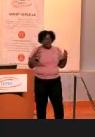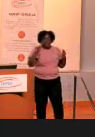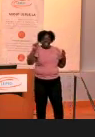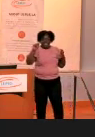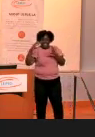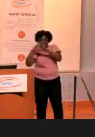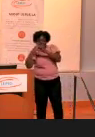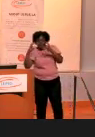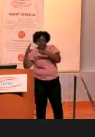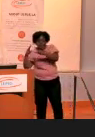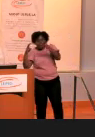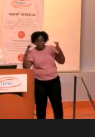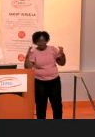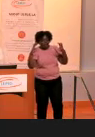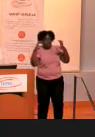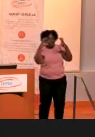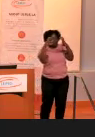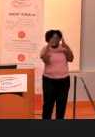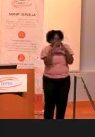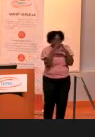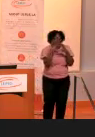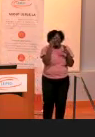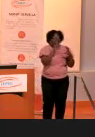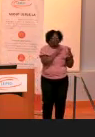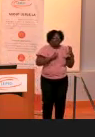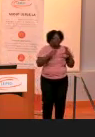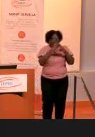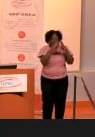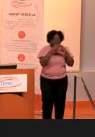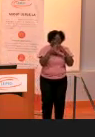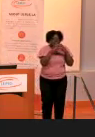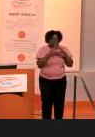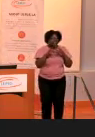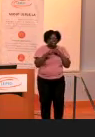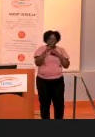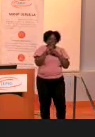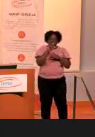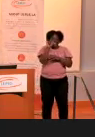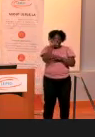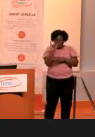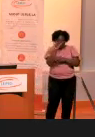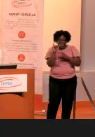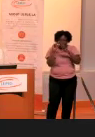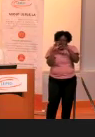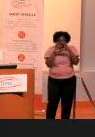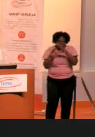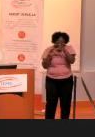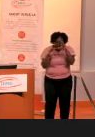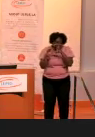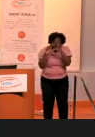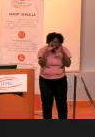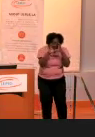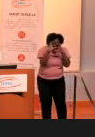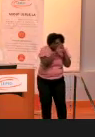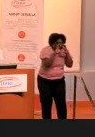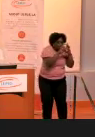cell that has been equipped with an antibody. So therefore the antibody can find its target cell and therefore allow the T cell to kill